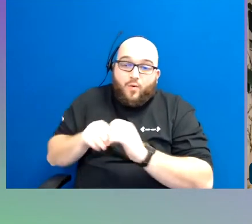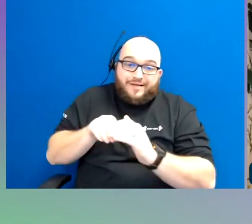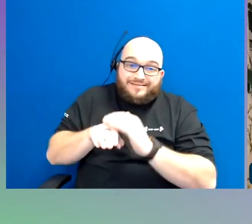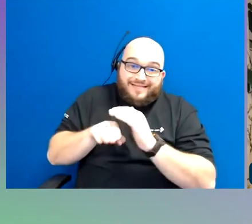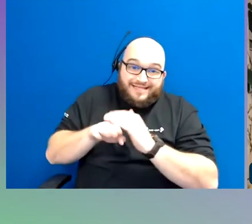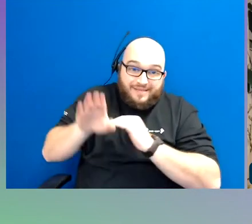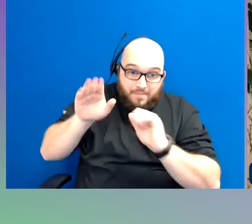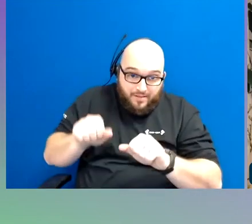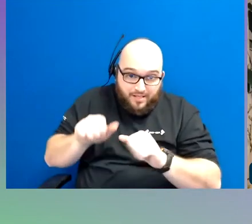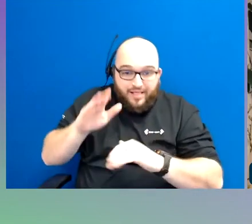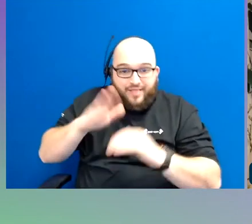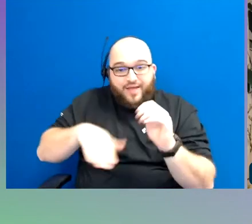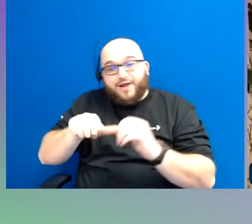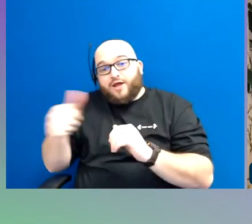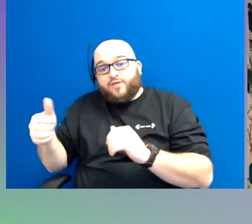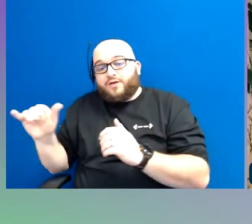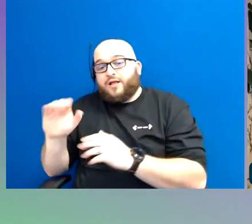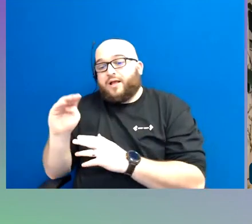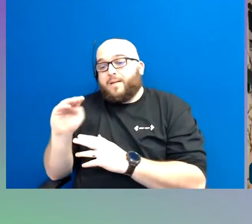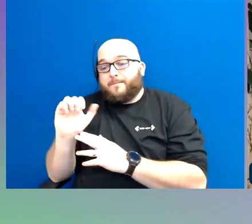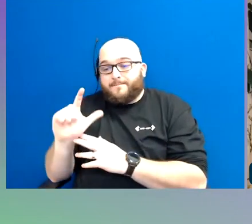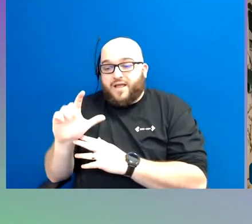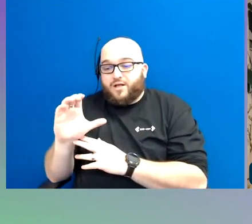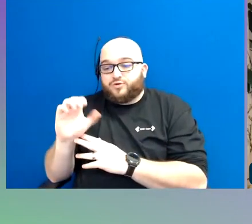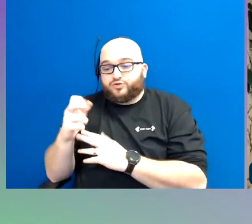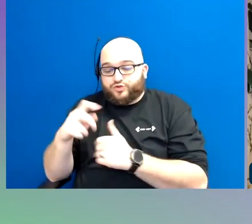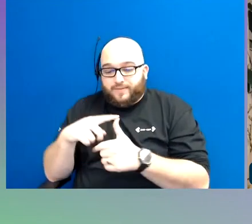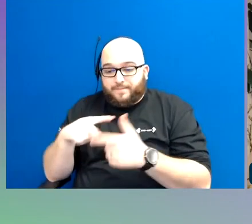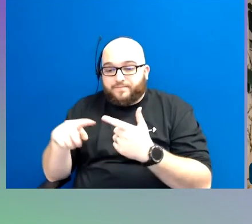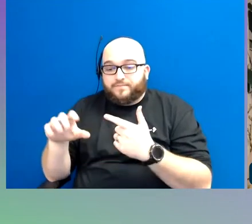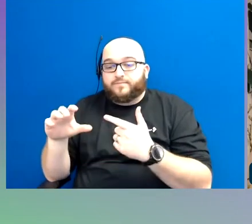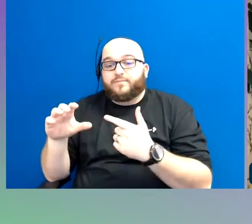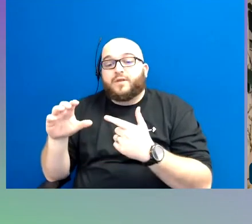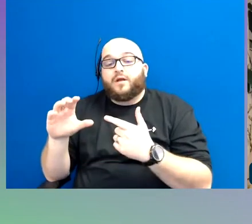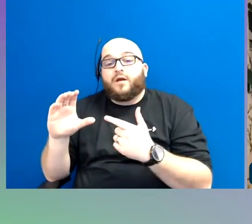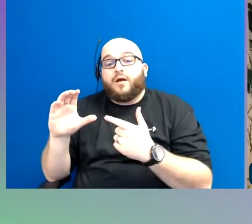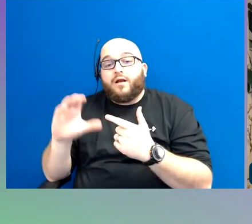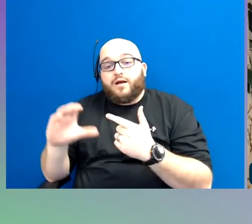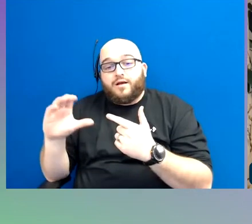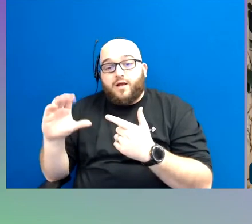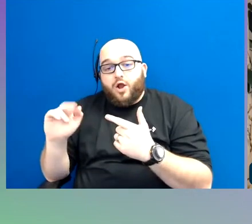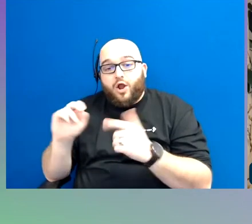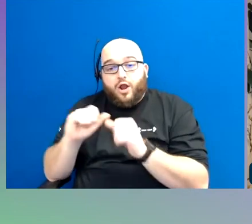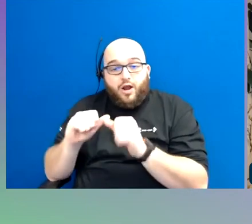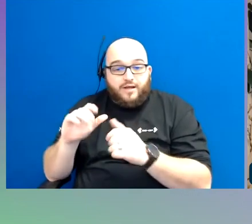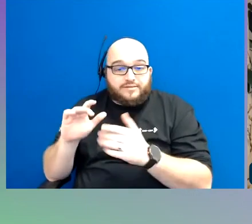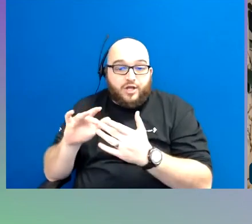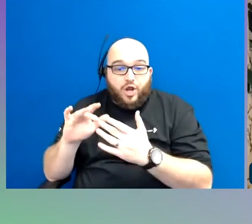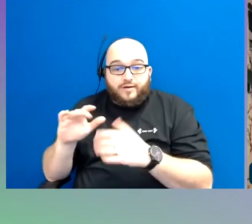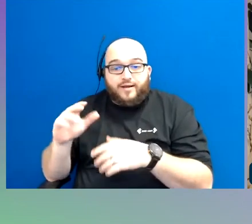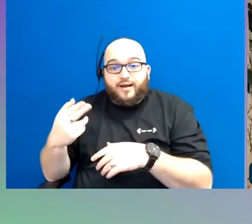others? Again, MailChimp, ConvertKit, Flowdesk, Constant Contact, HubSpot.